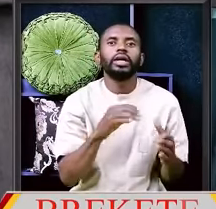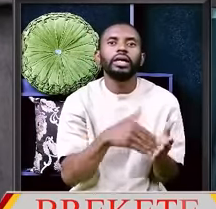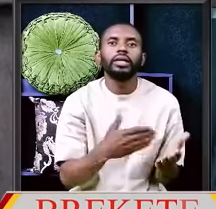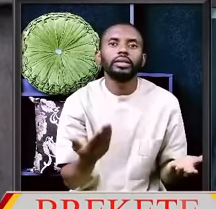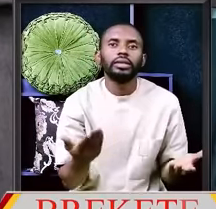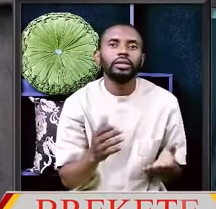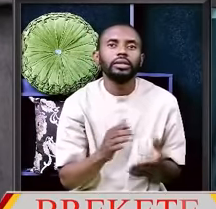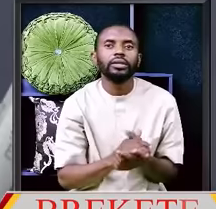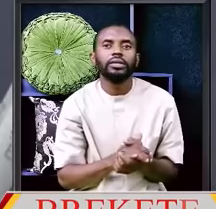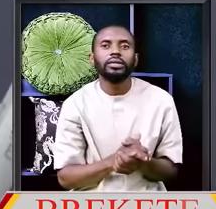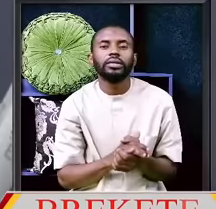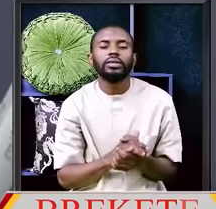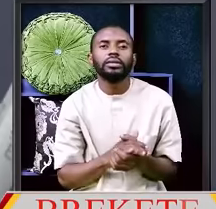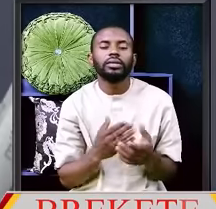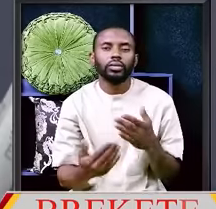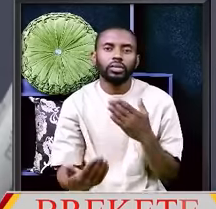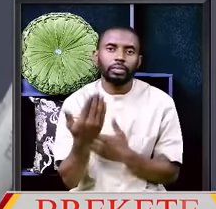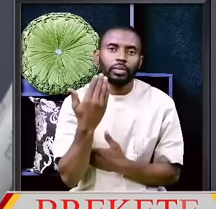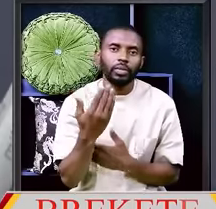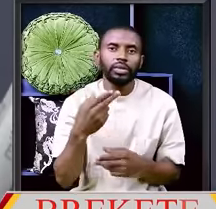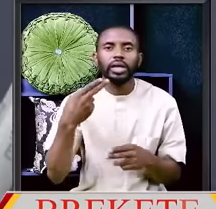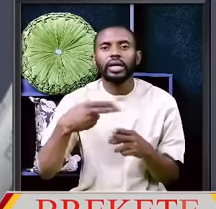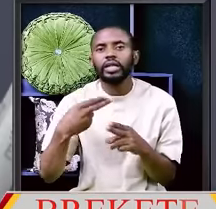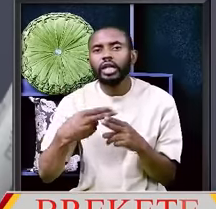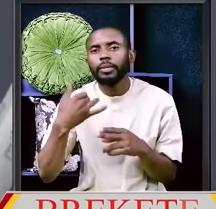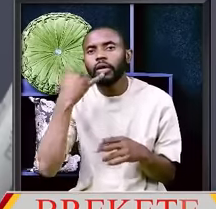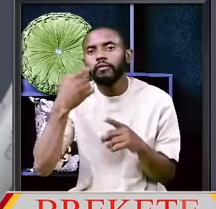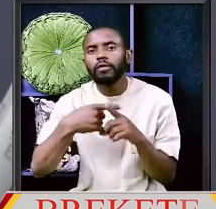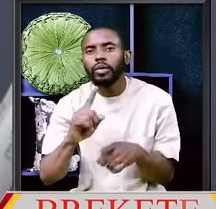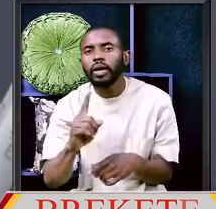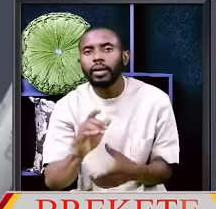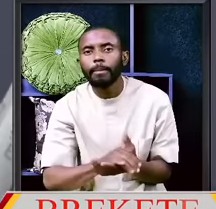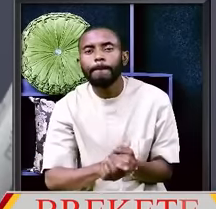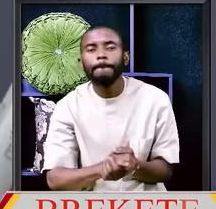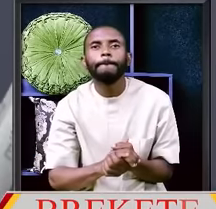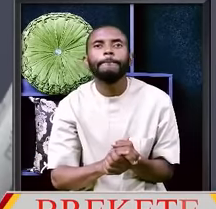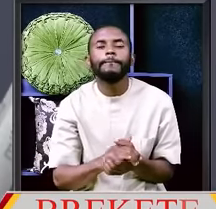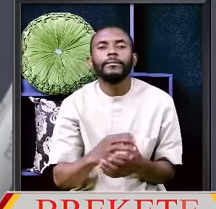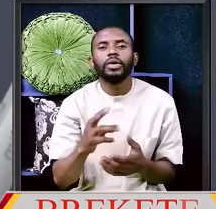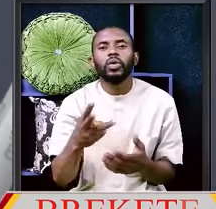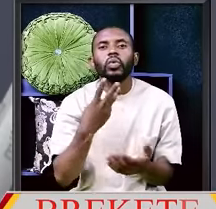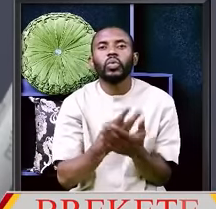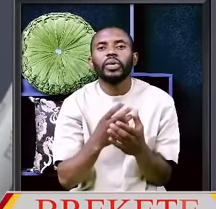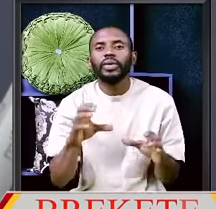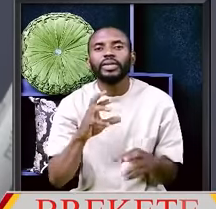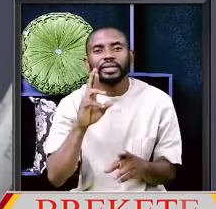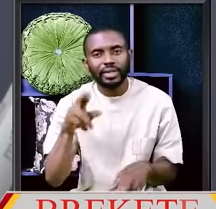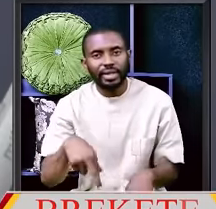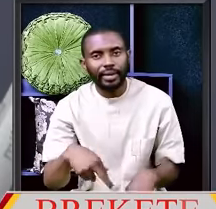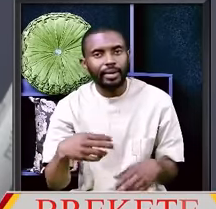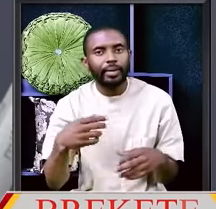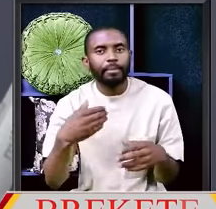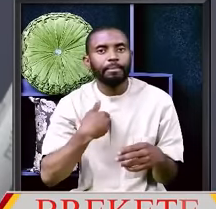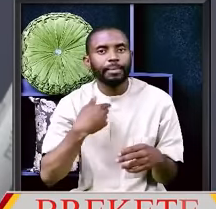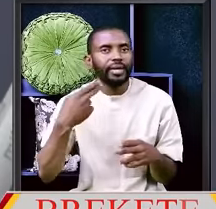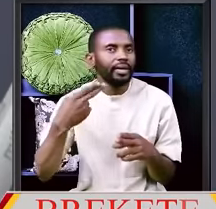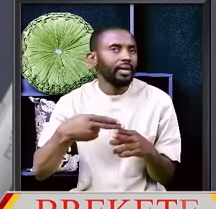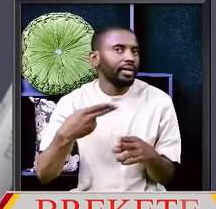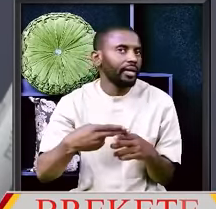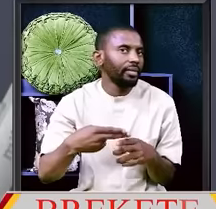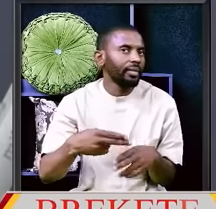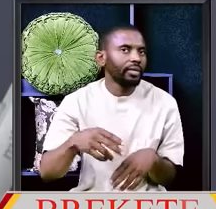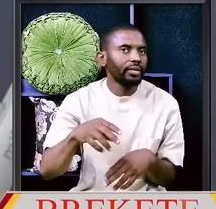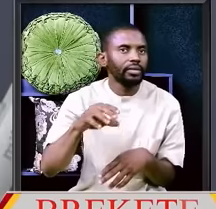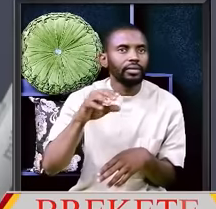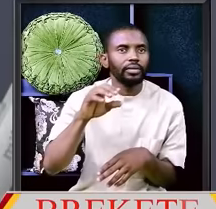Hello, good morning. Hello. What be your name? Good morning, sir. Yes, ma'am. Well done, sir. Yes, ma'am. My name is